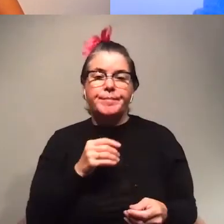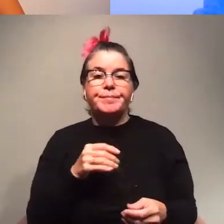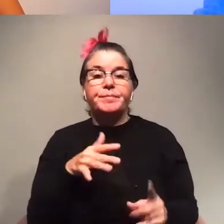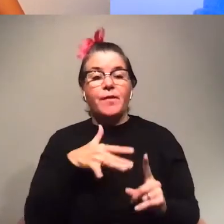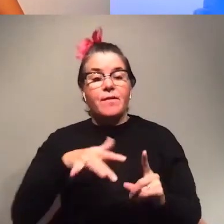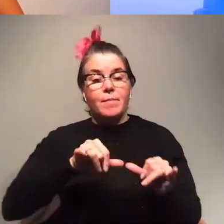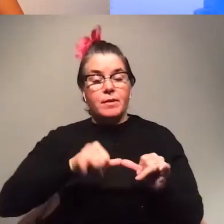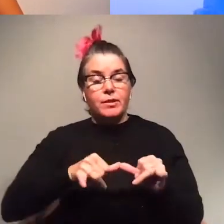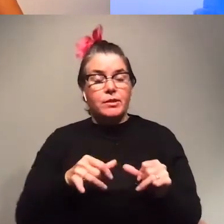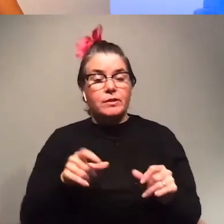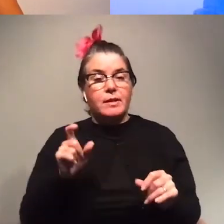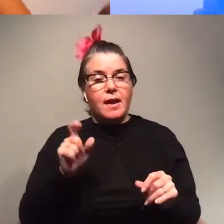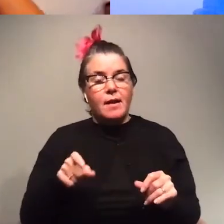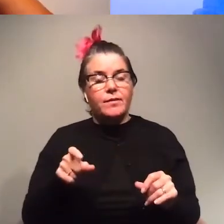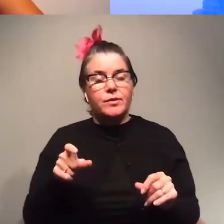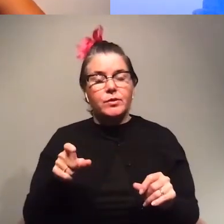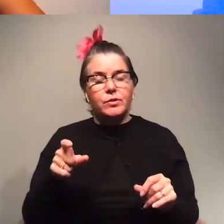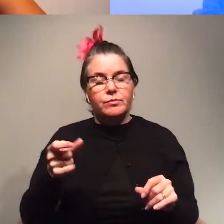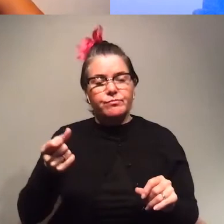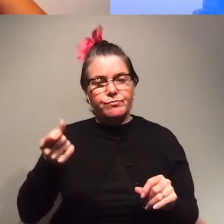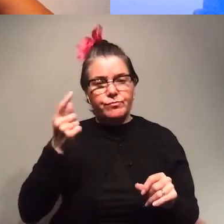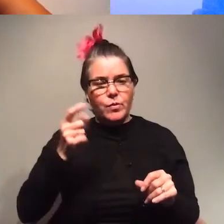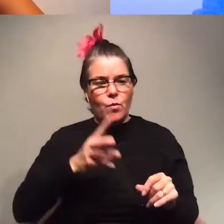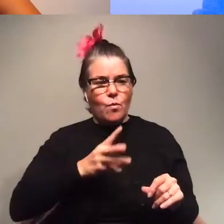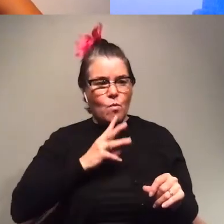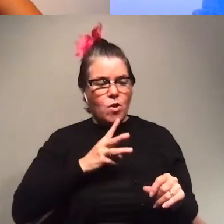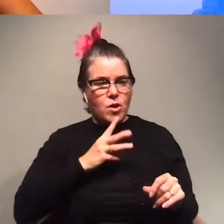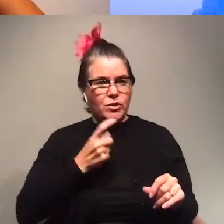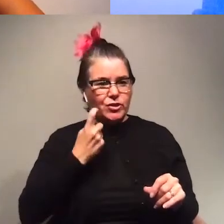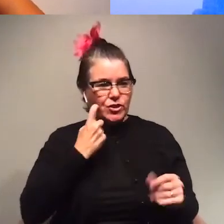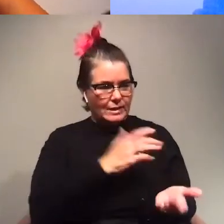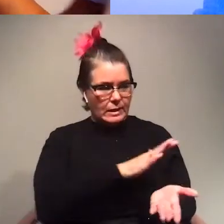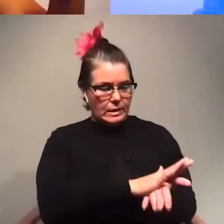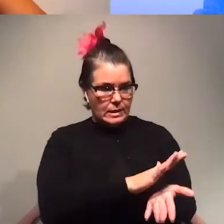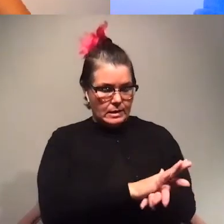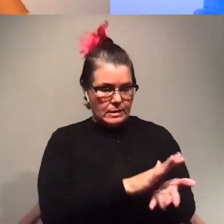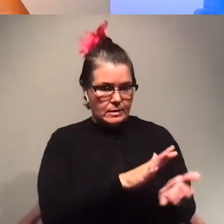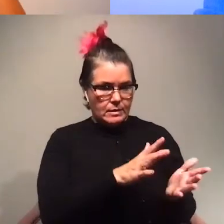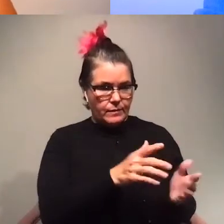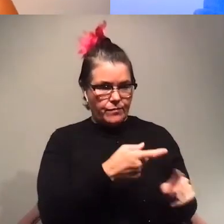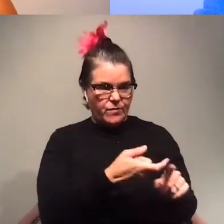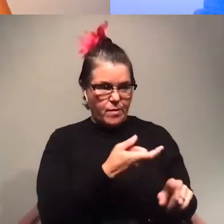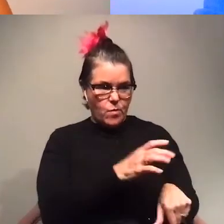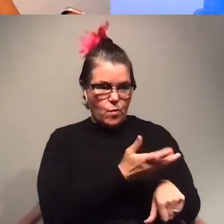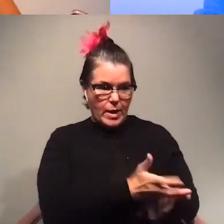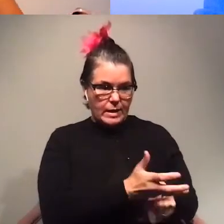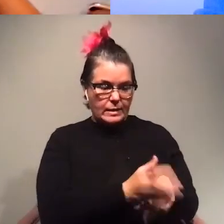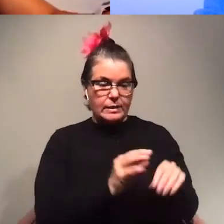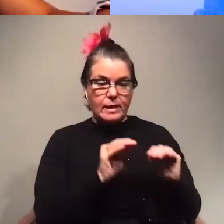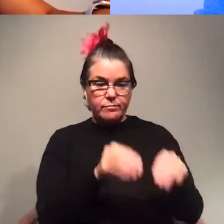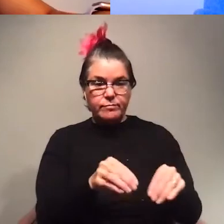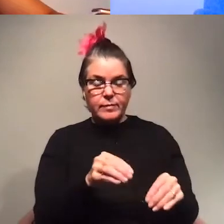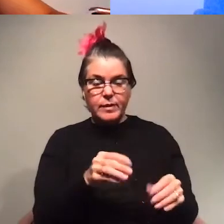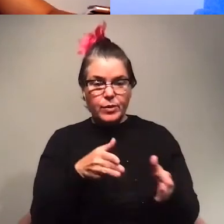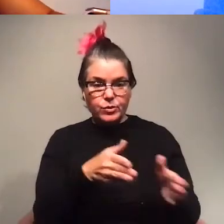engineers, you really have to understand how to take that water that has just been cleaned from waste and emitted into the stream, and then